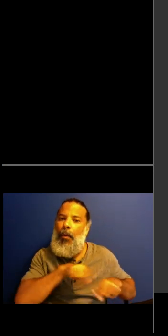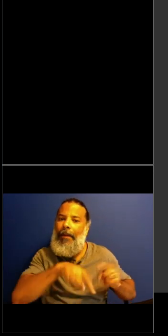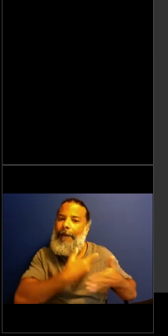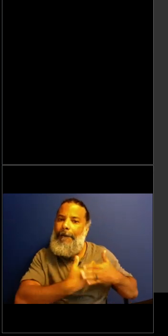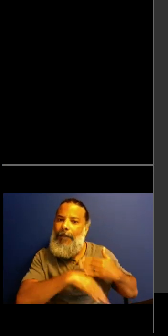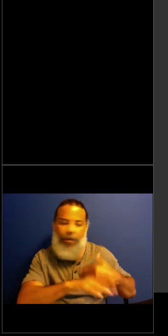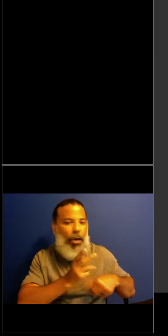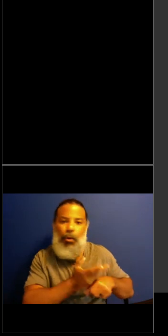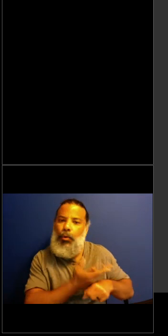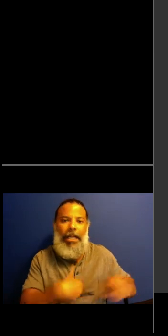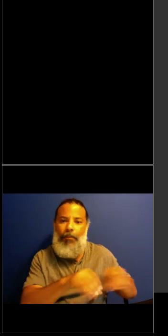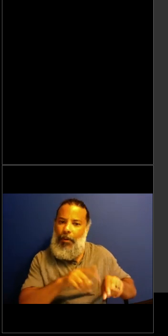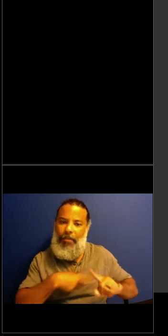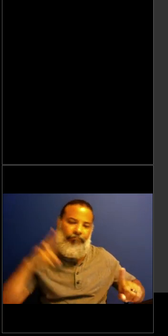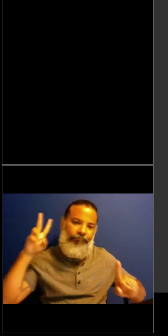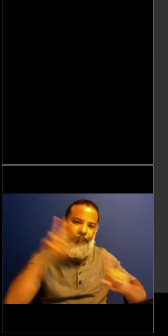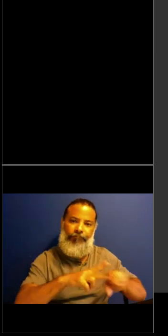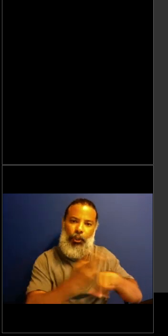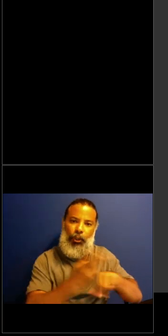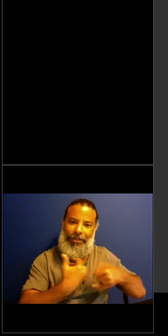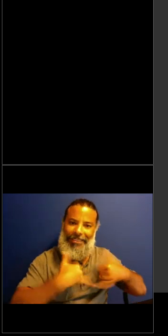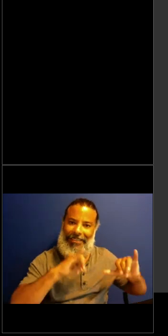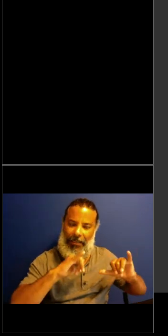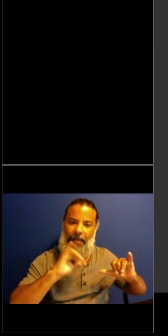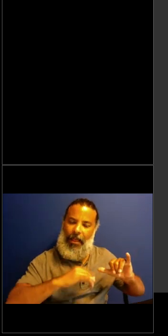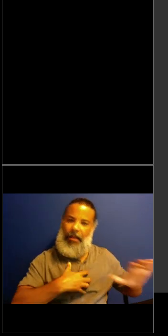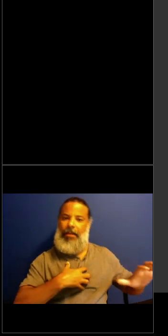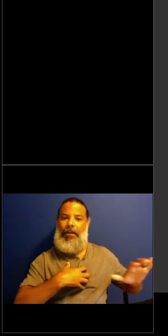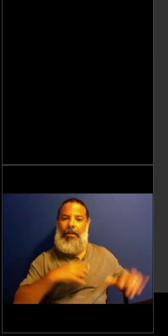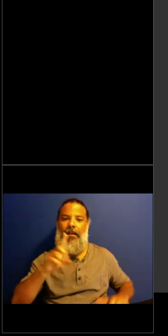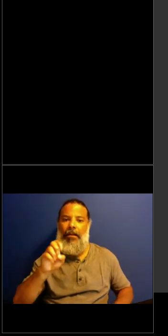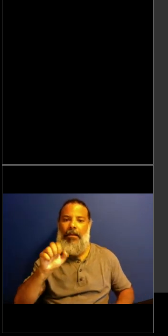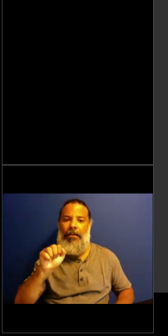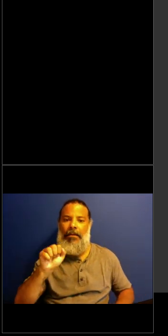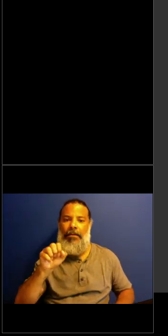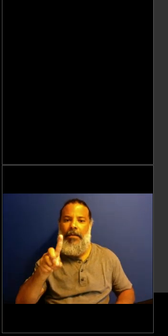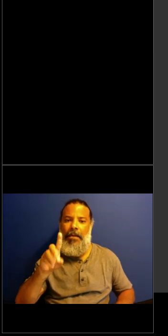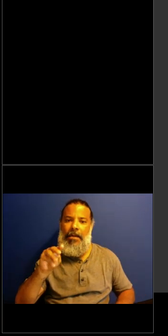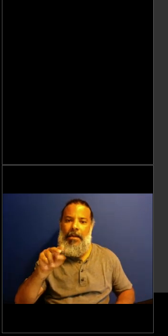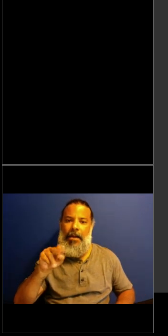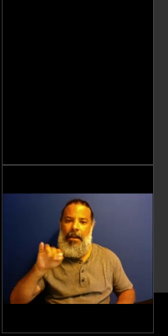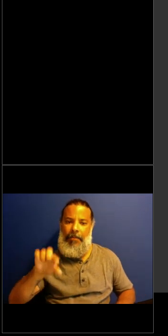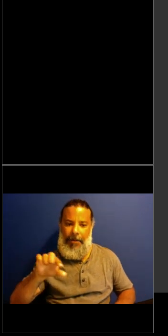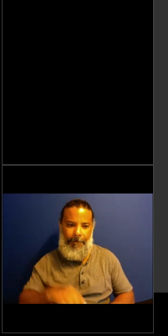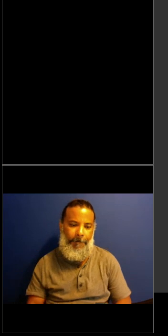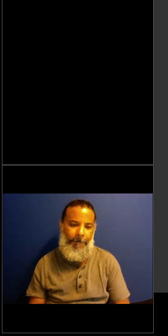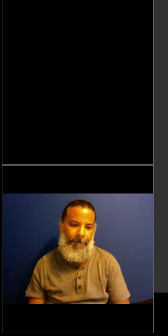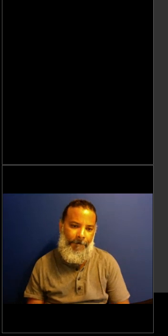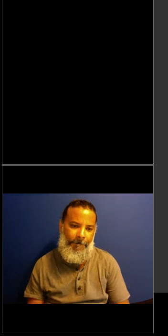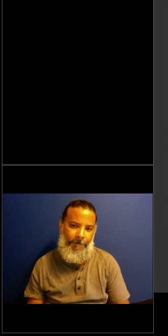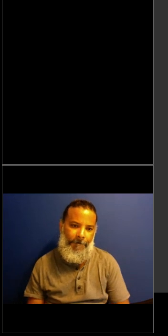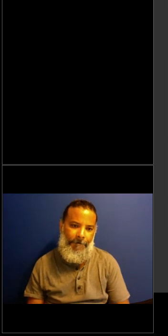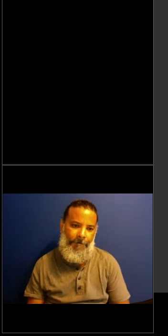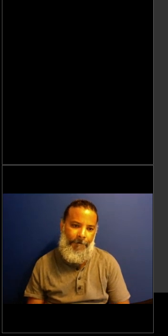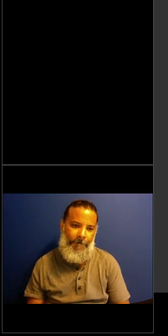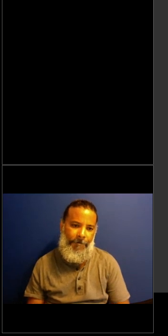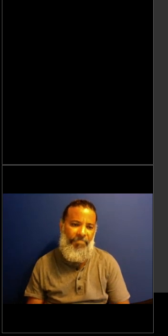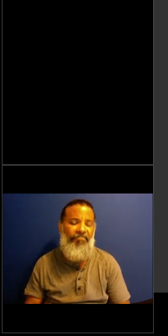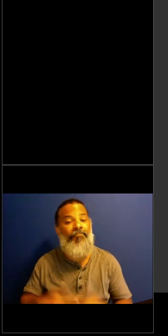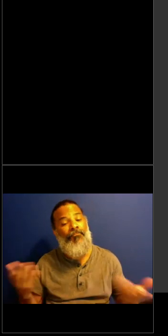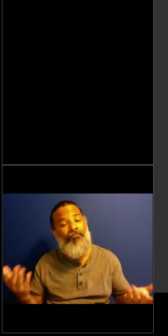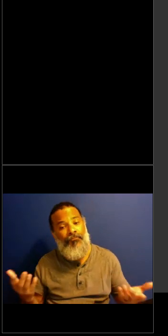use, having chosen a new one that more accurately represents their identity. And given